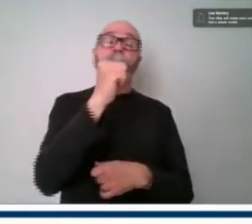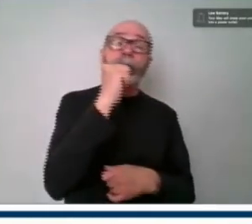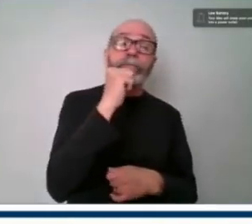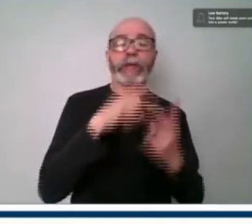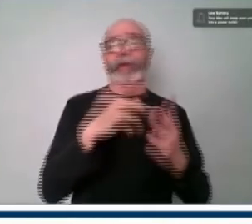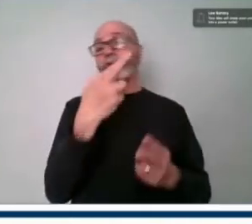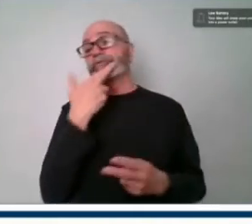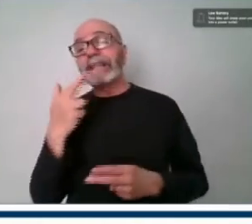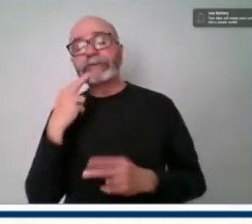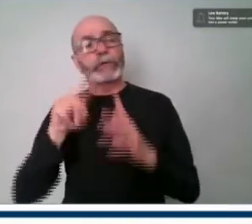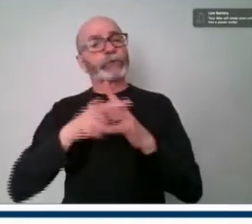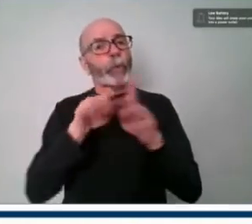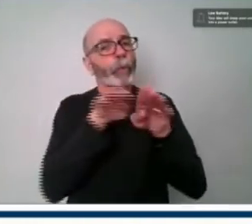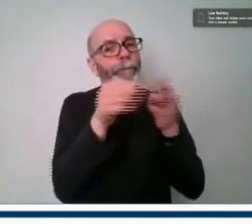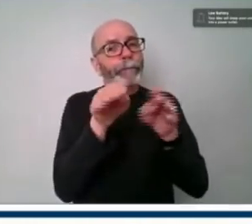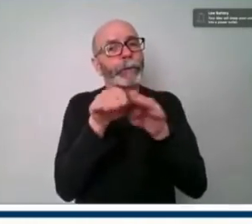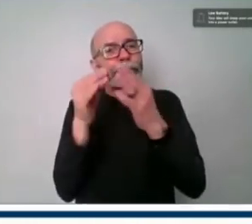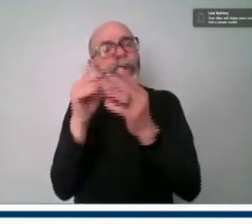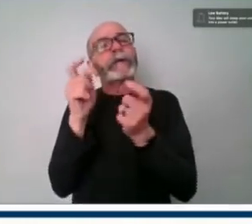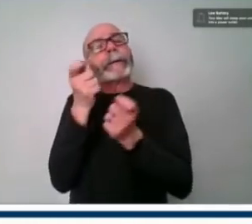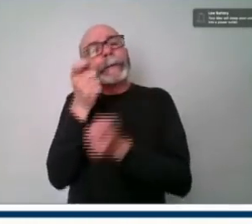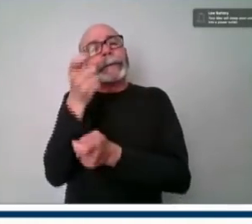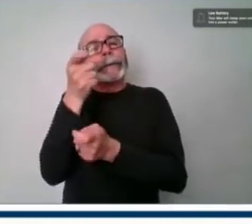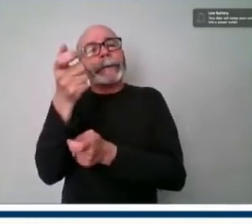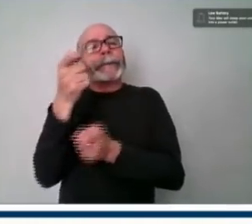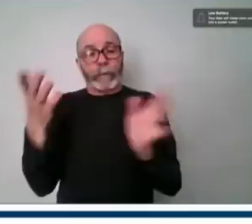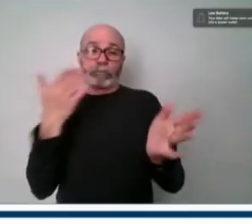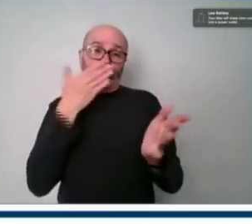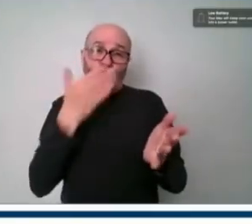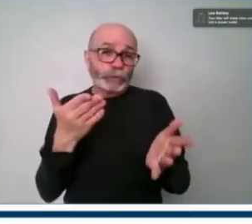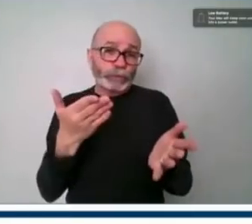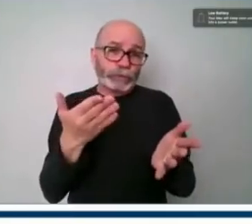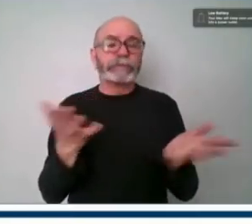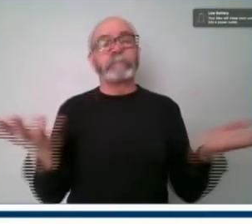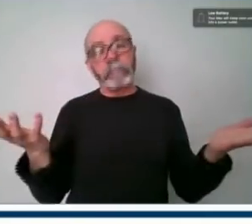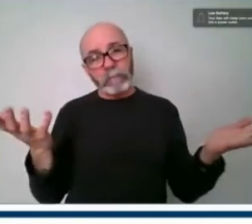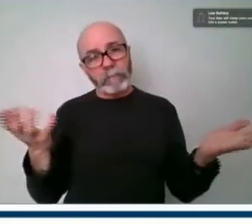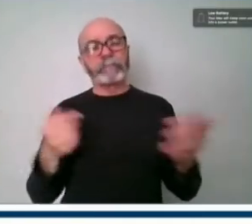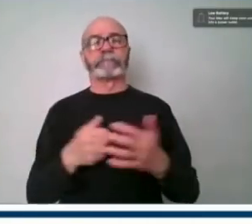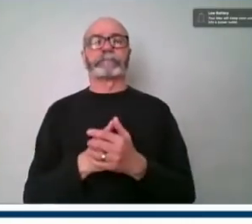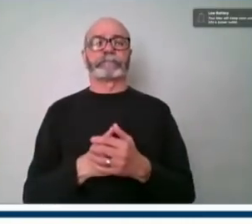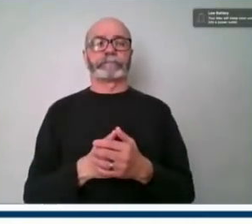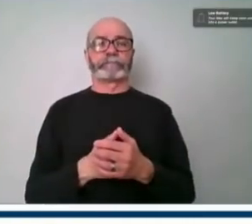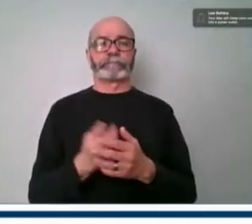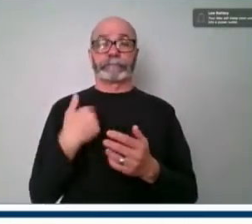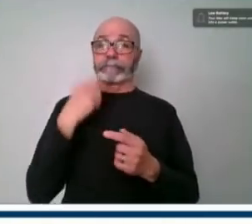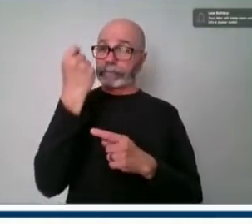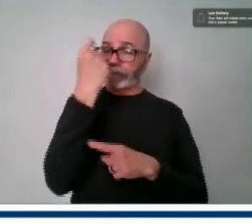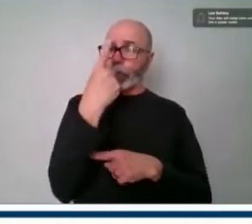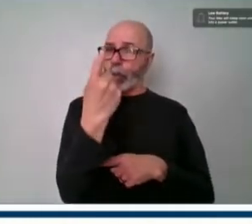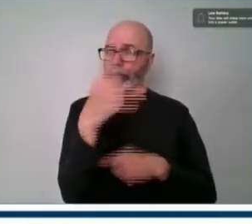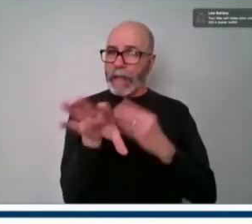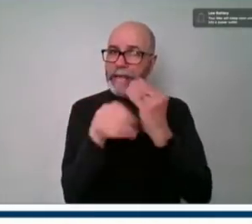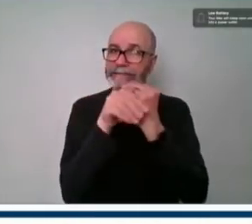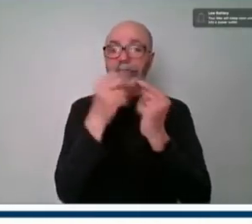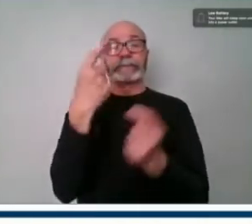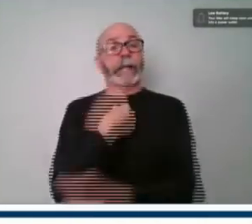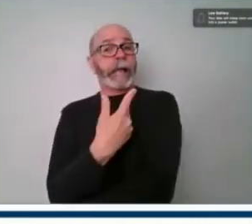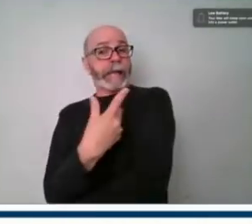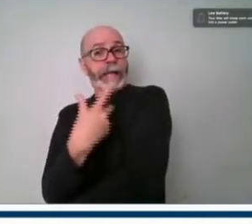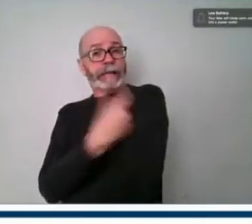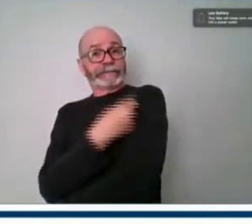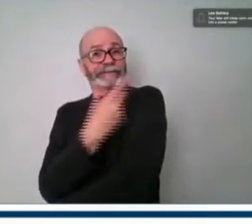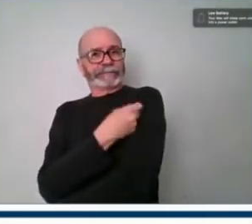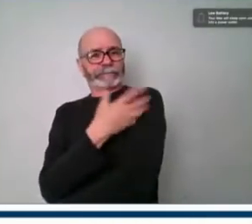work toward a post-pandemic recovery. I just want to add one more thing on vaccines. To be clear, because there are a lot of